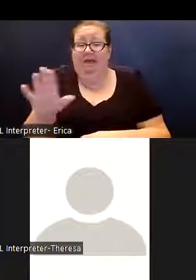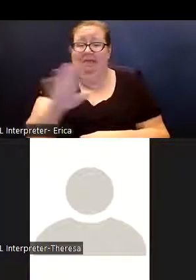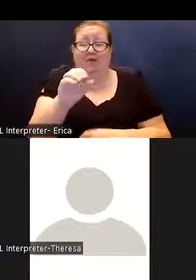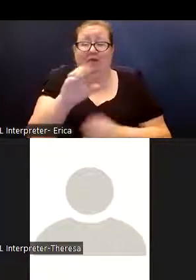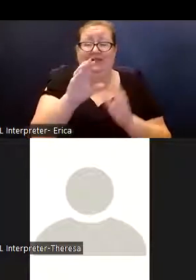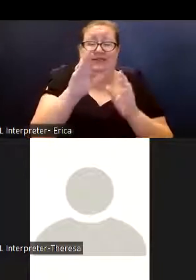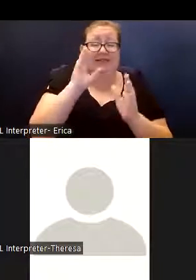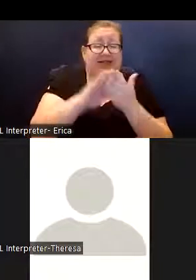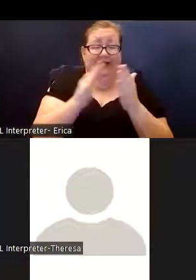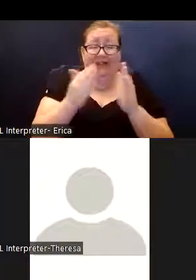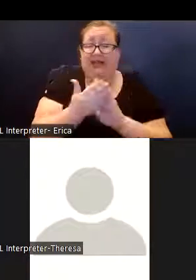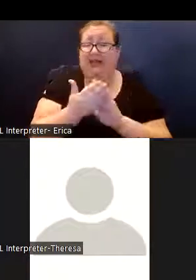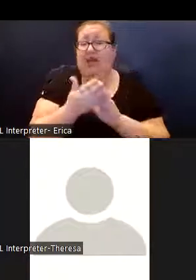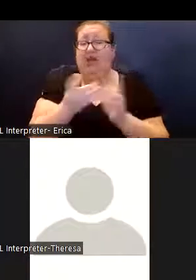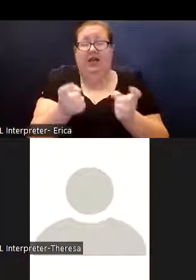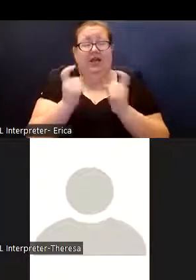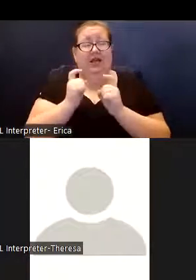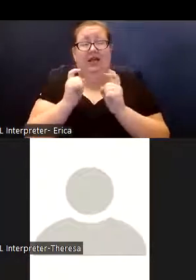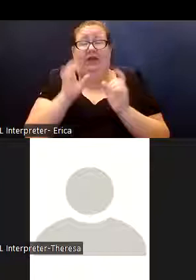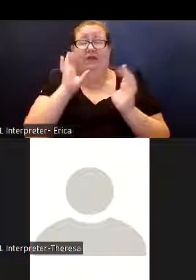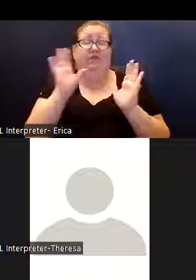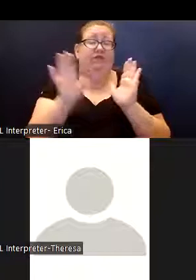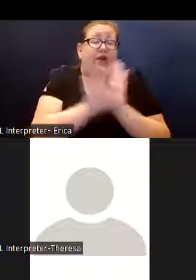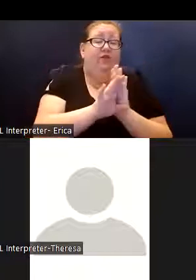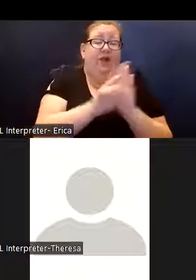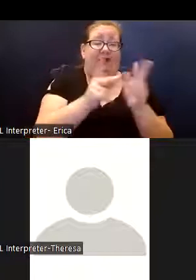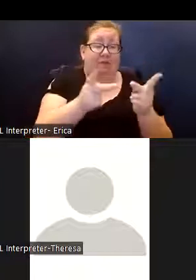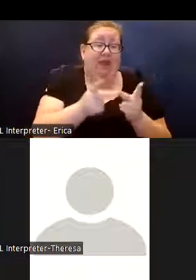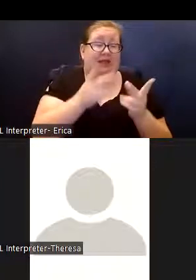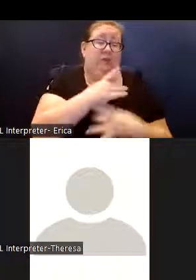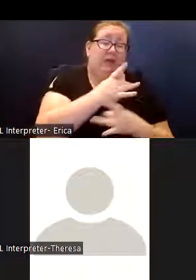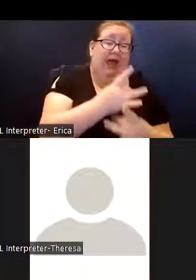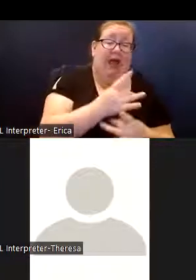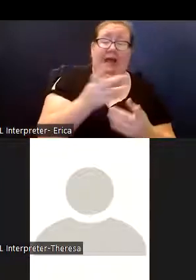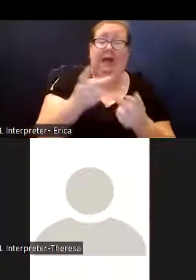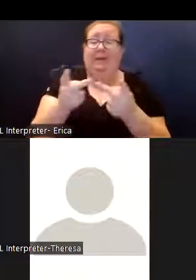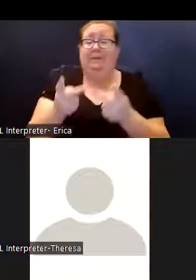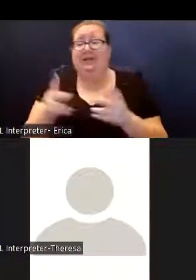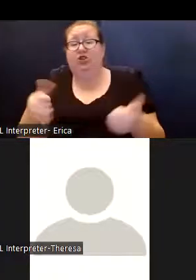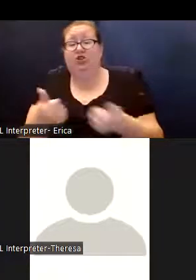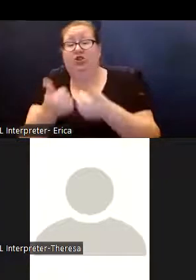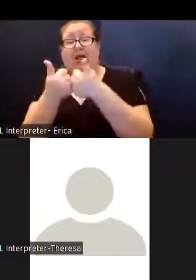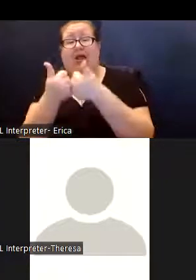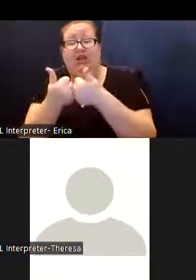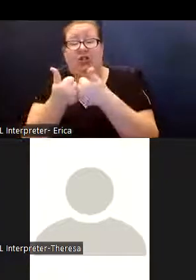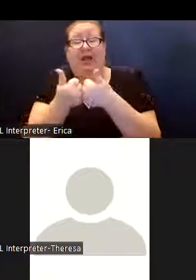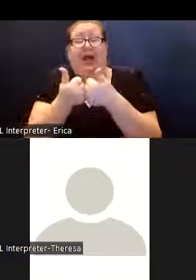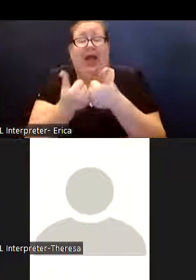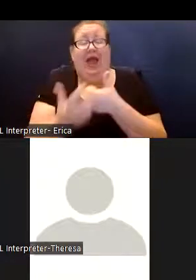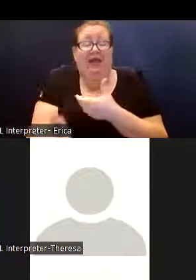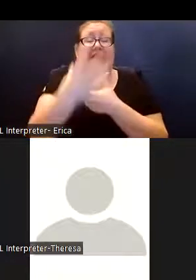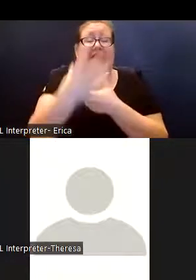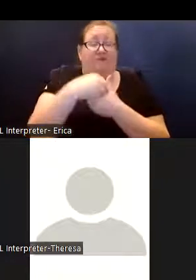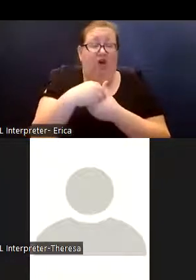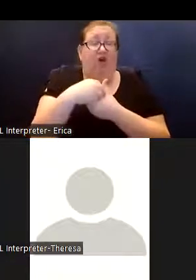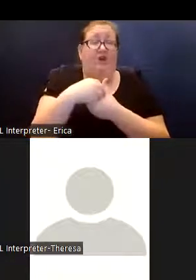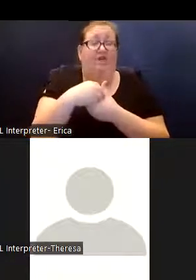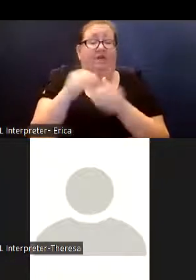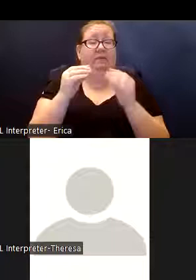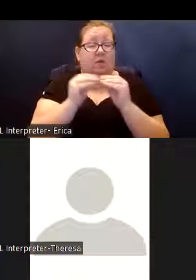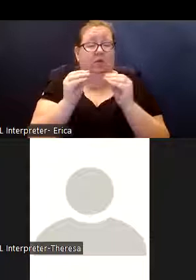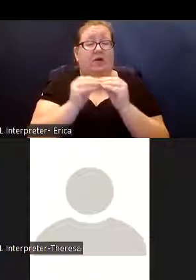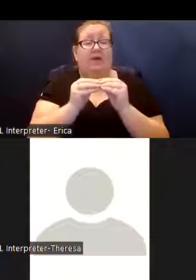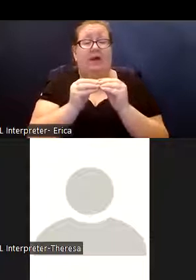of places you like, places you think are challenging, and you can really get to learn more about this process and how you can get involved. We also ask you